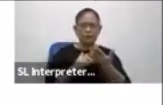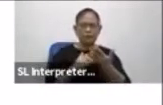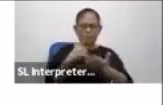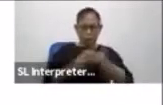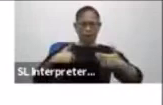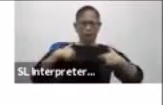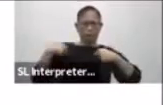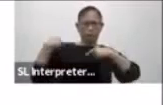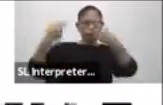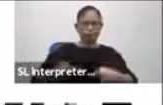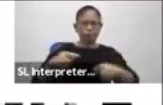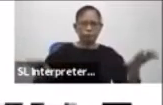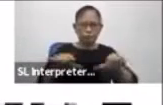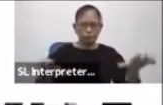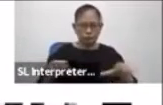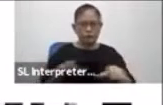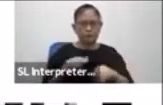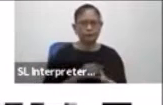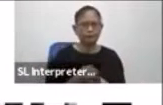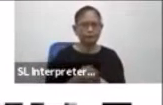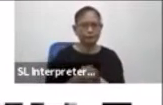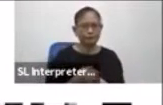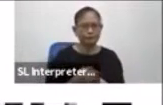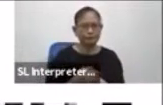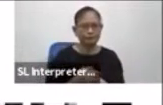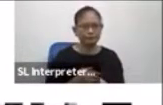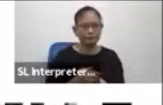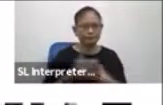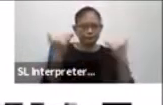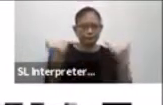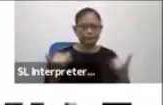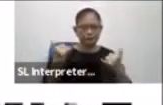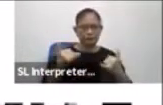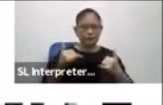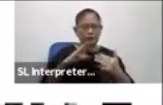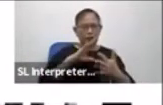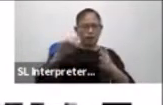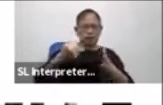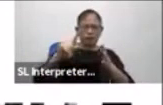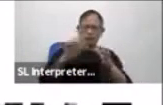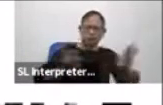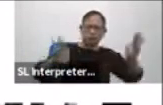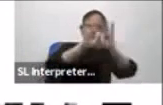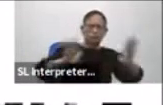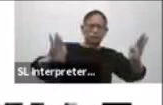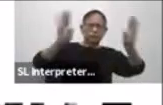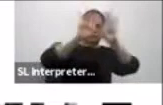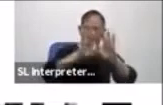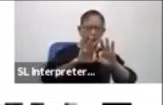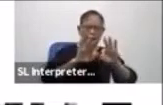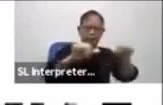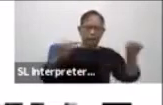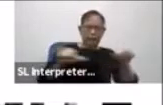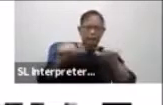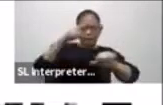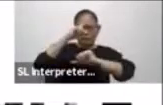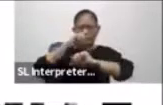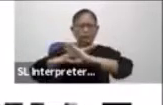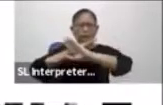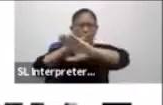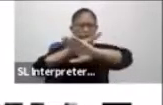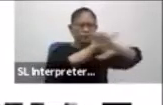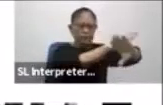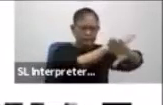to present today. Now let's dive into some of the key areas of intervention. In the area of prevention and